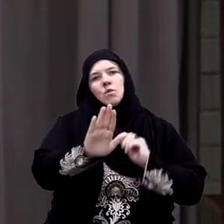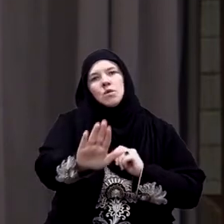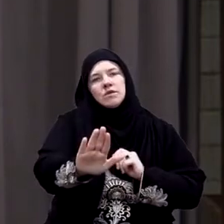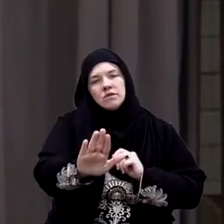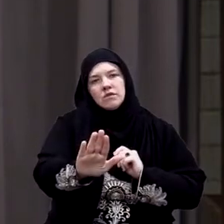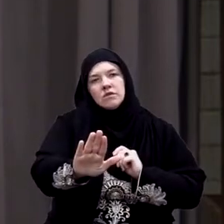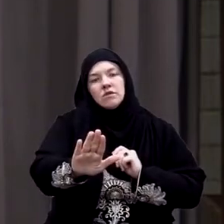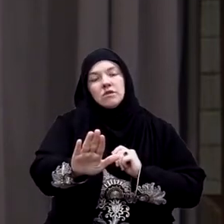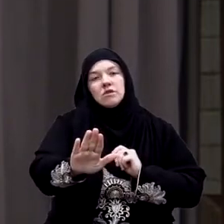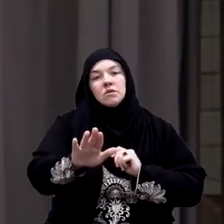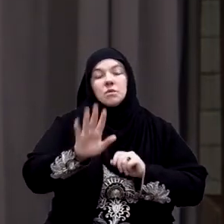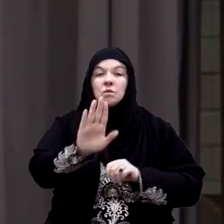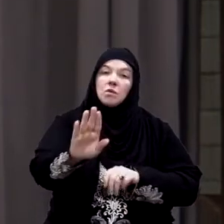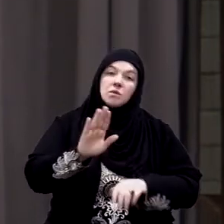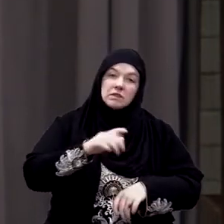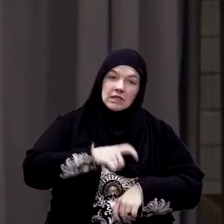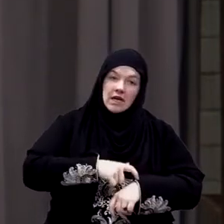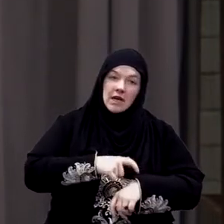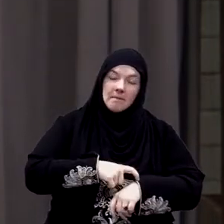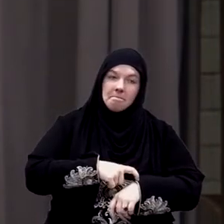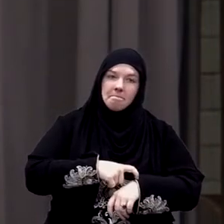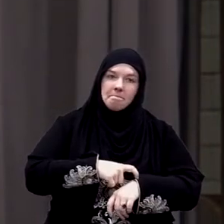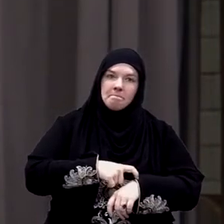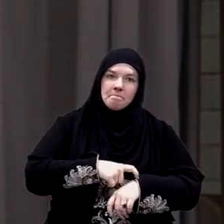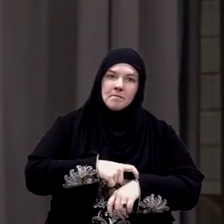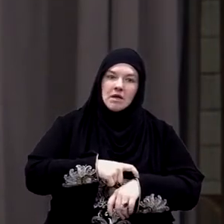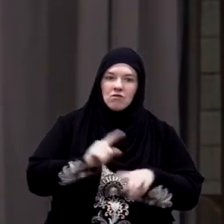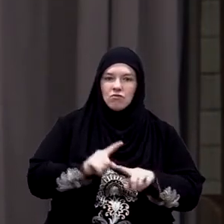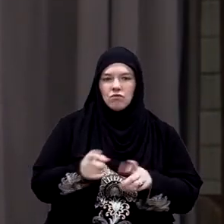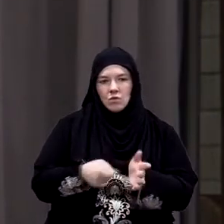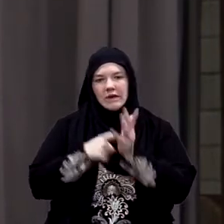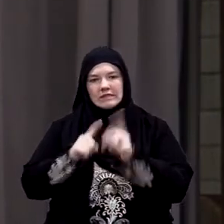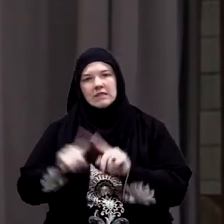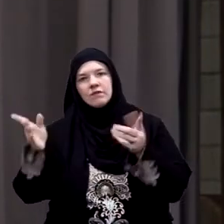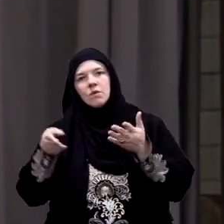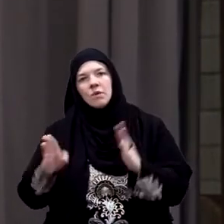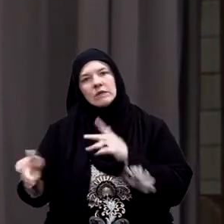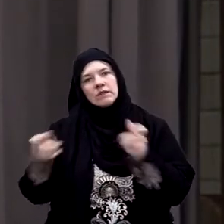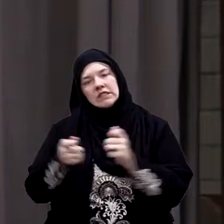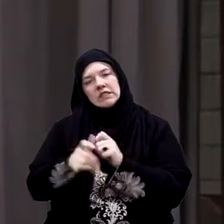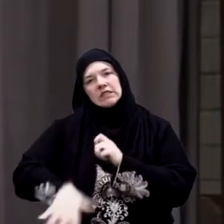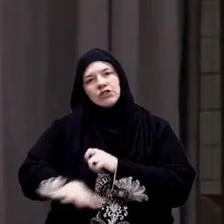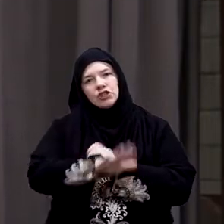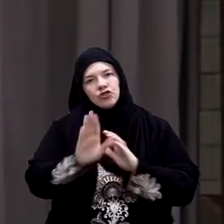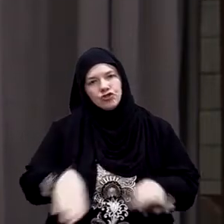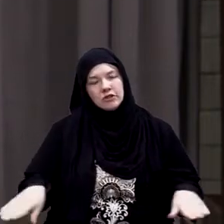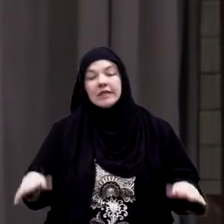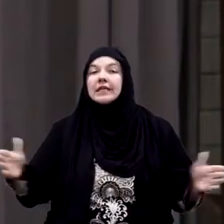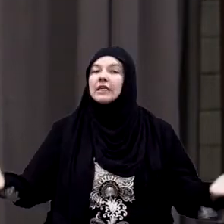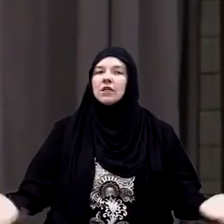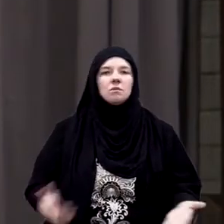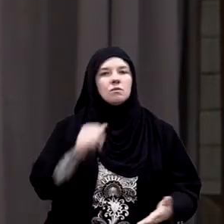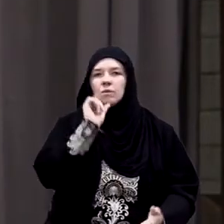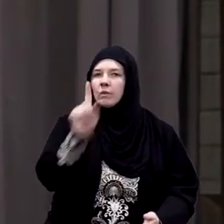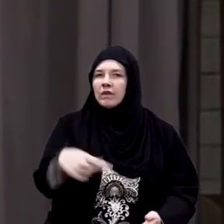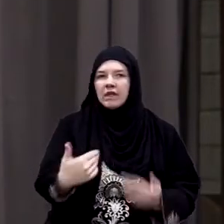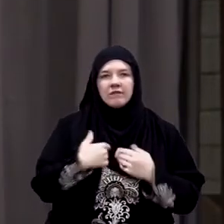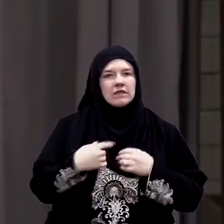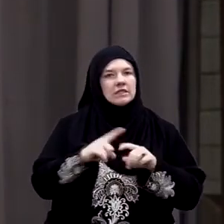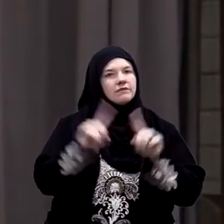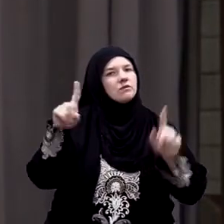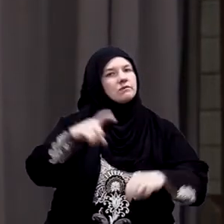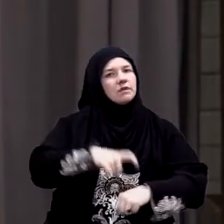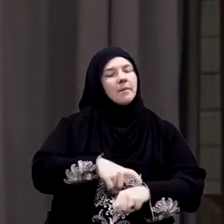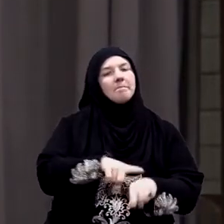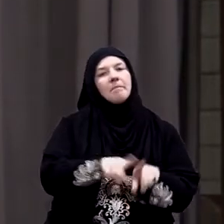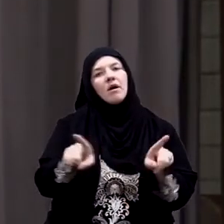So the difference of time requires different ways of dealing with the children. Here, we don't only have the difference of